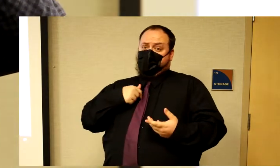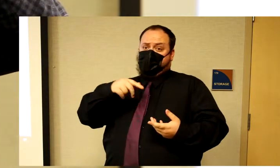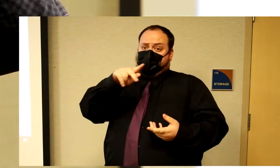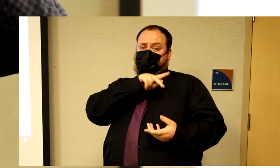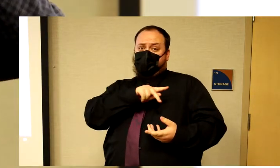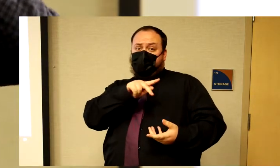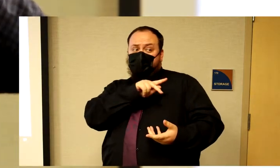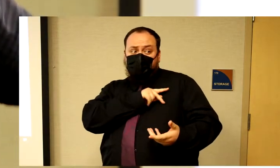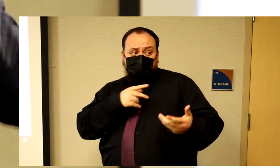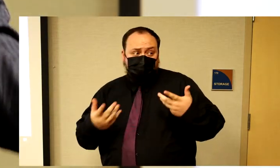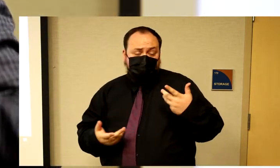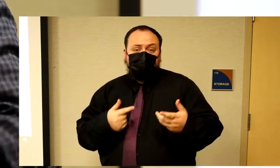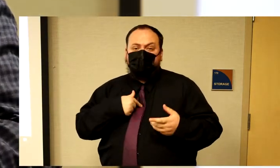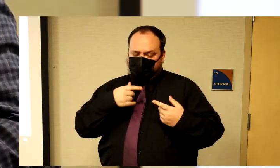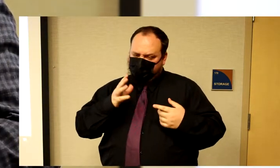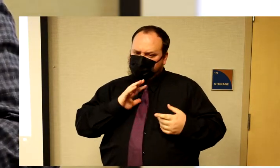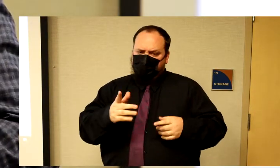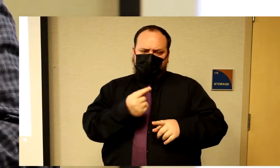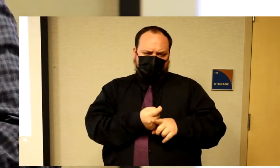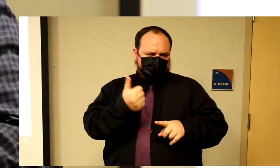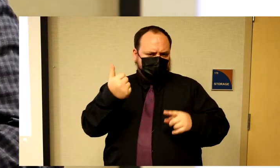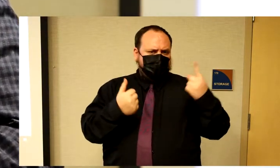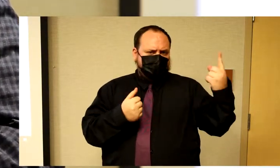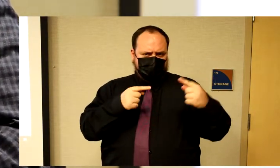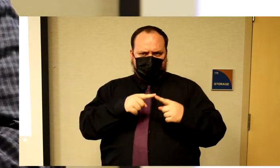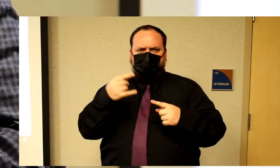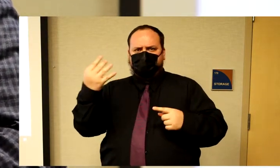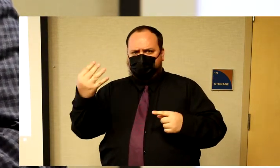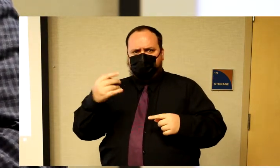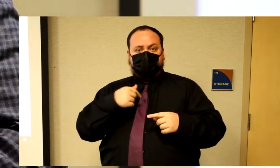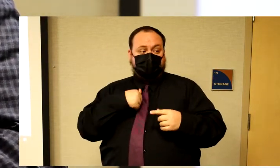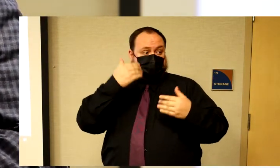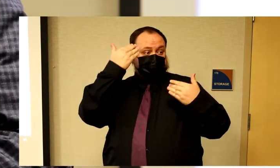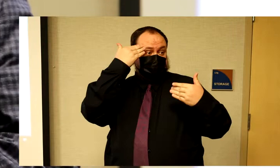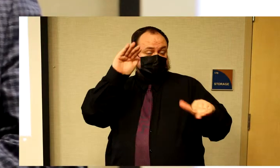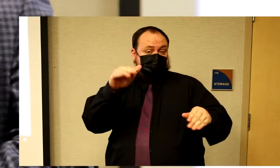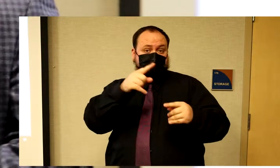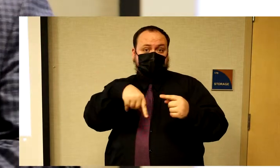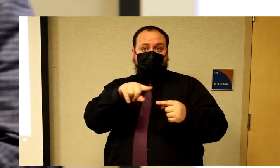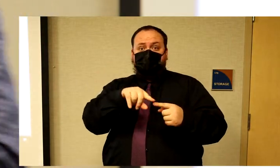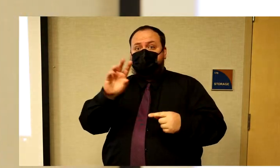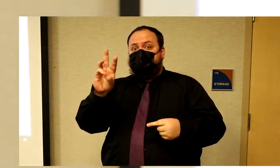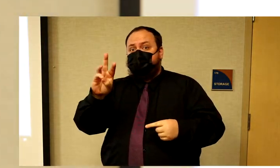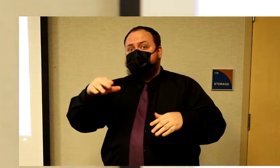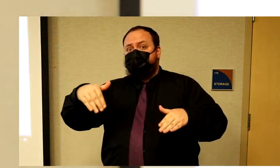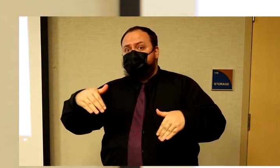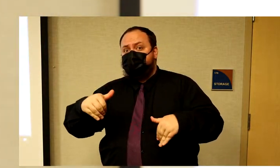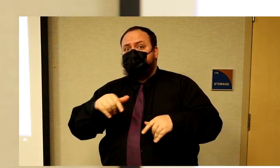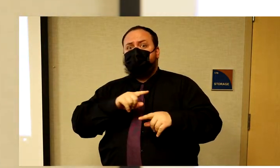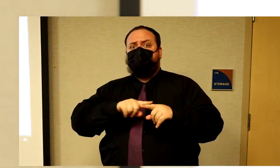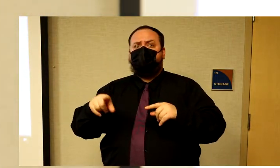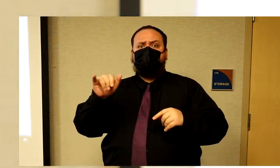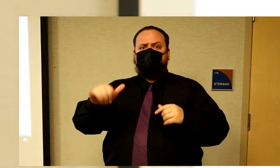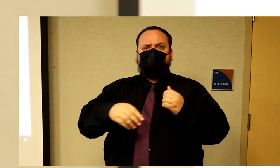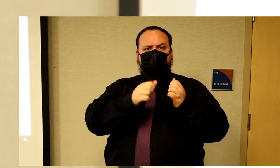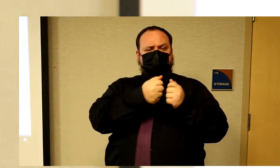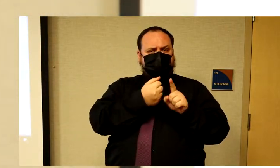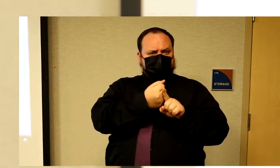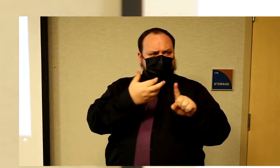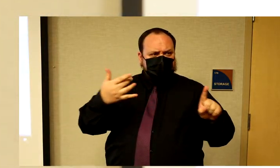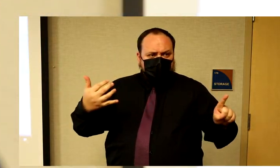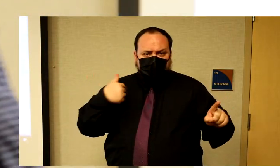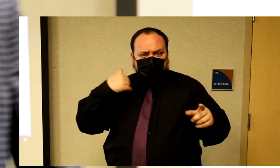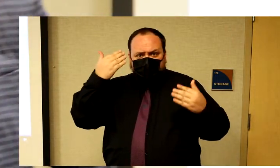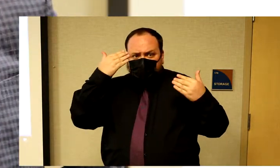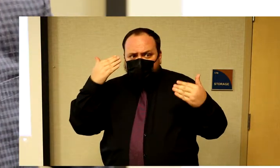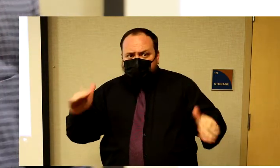with eliminating 1 through 4. I don't know enough about 6 yet with the expanded analysis of it. Yes. But I'm